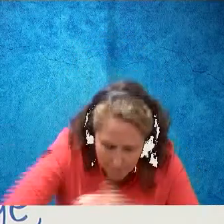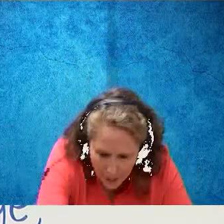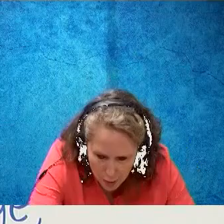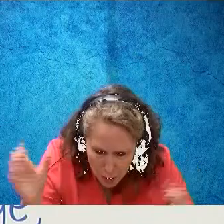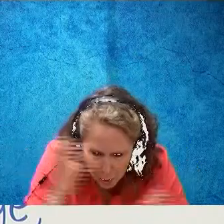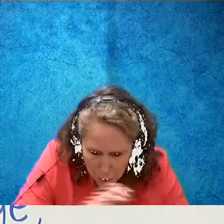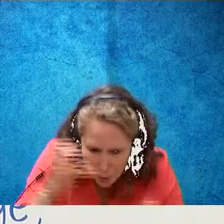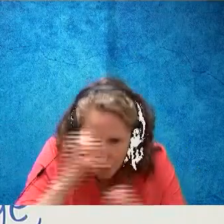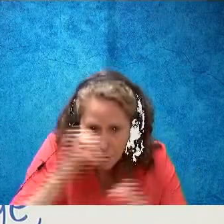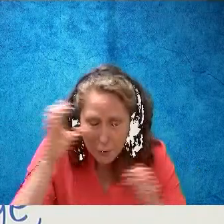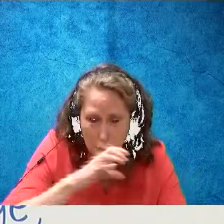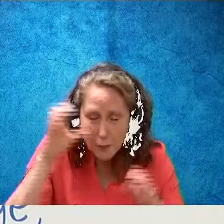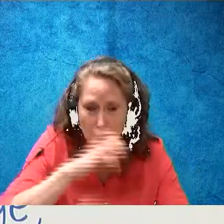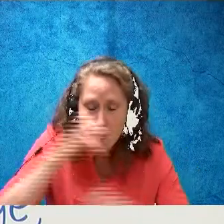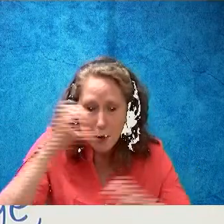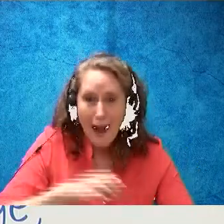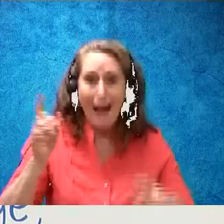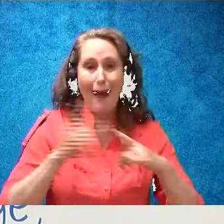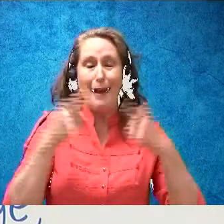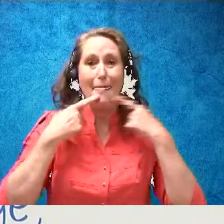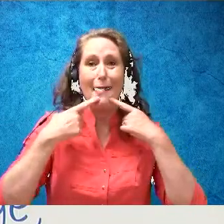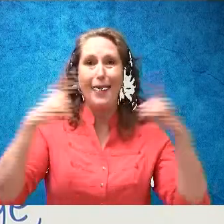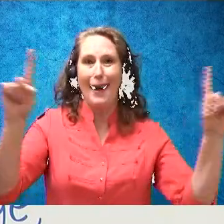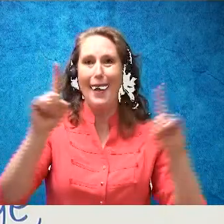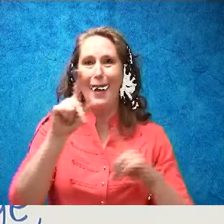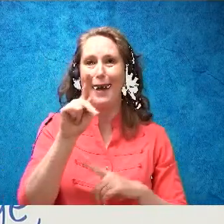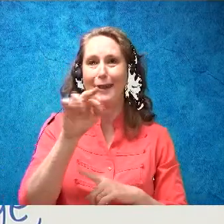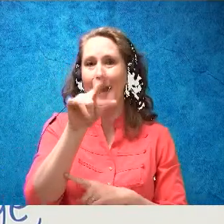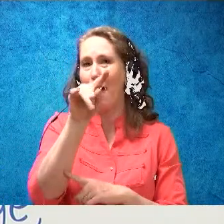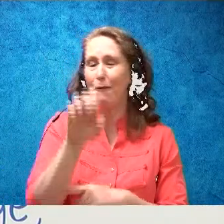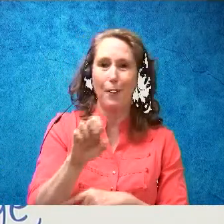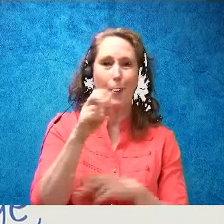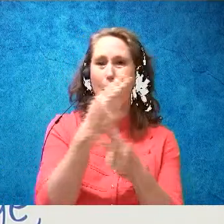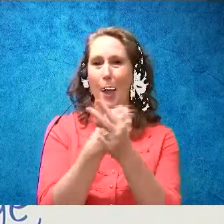until Nuffle Bunny!